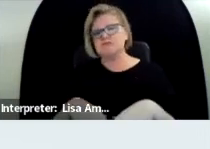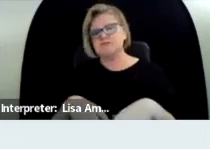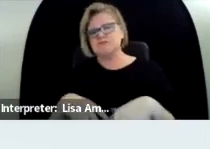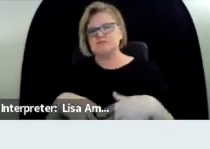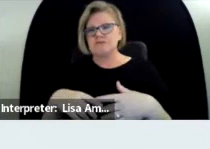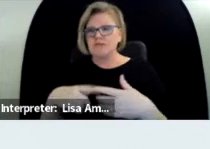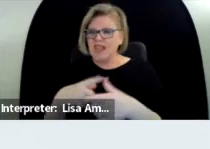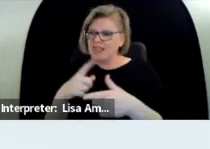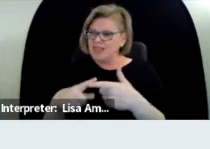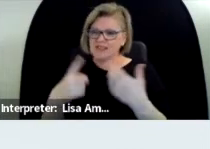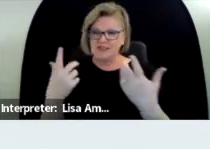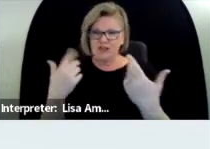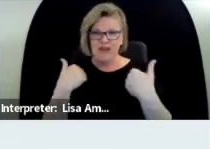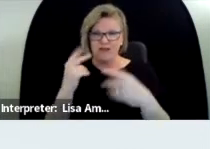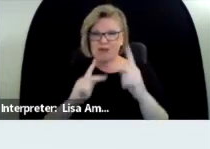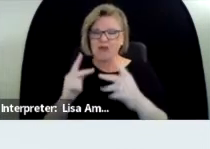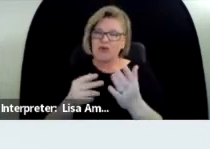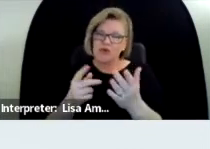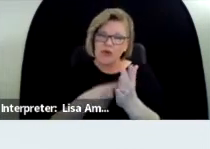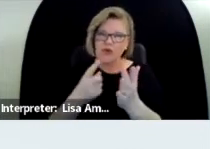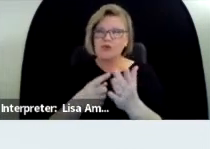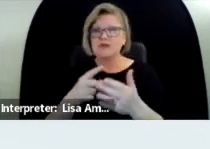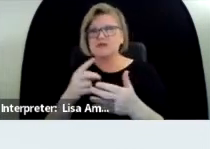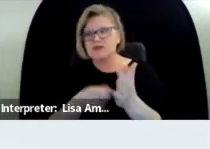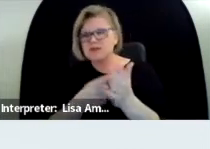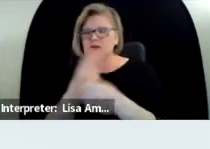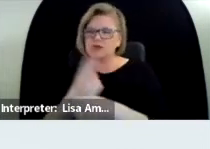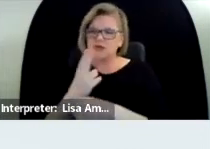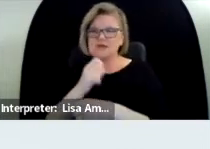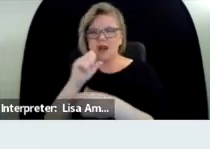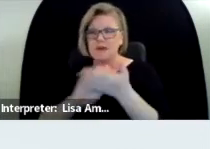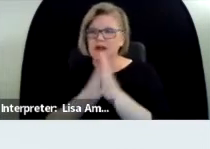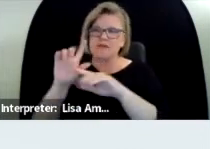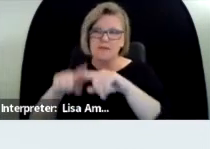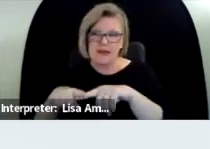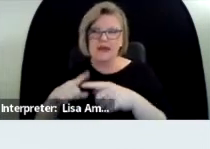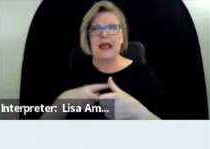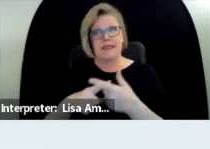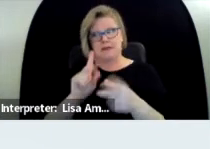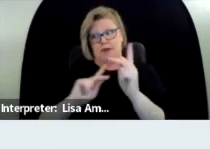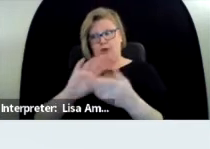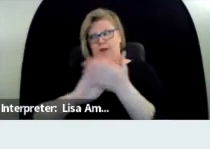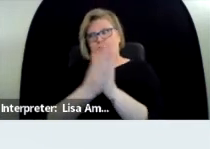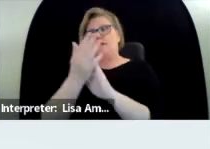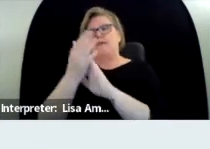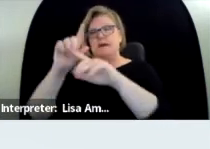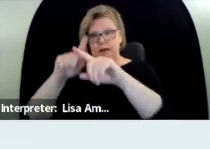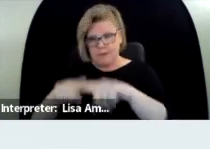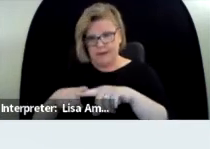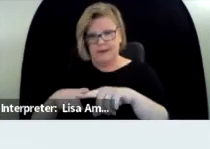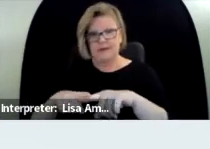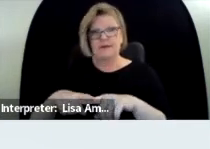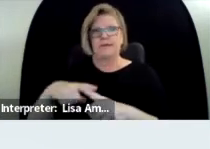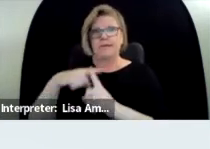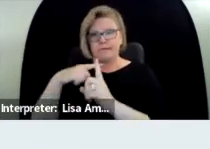frequently enough to become dependent on it. And then we have people who are dependent or people who are dependent and suffering